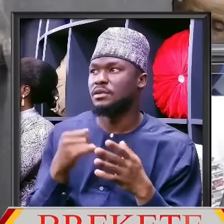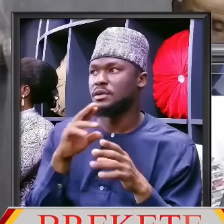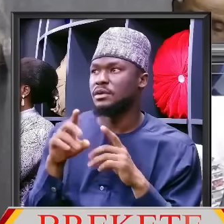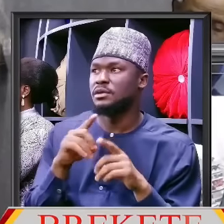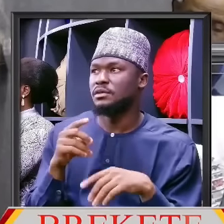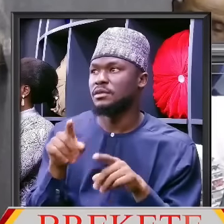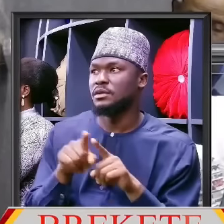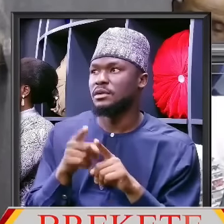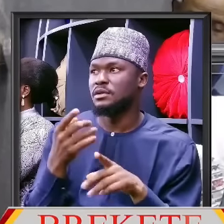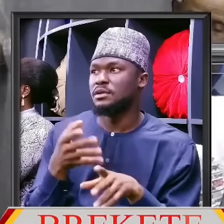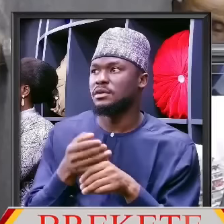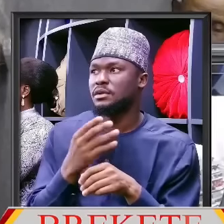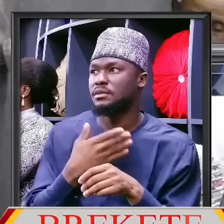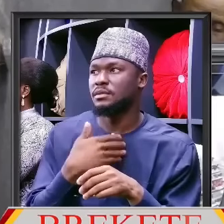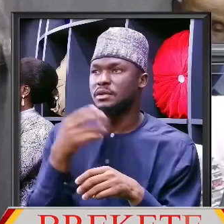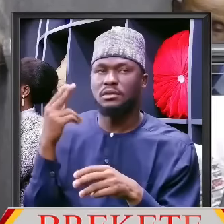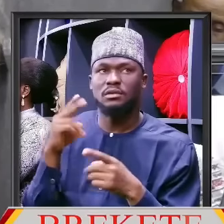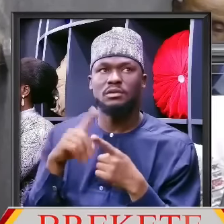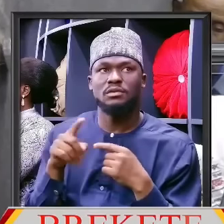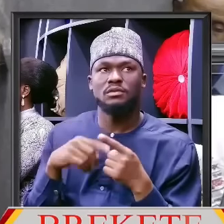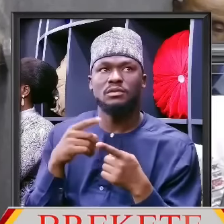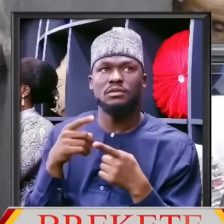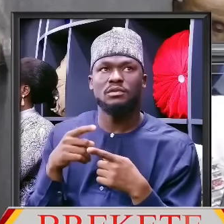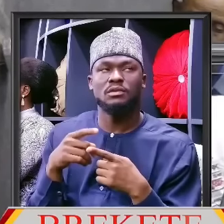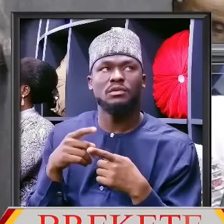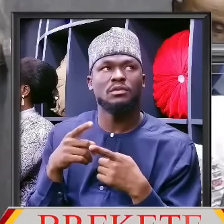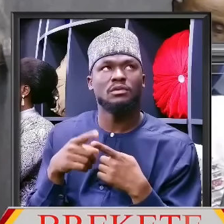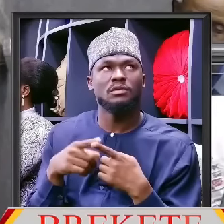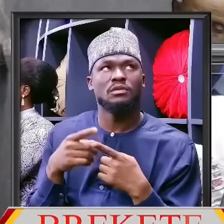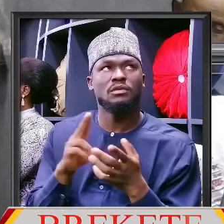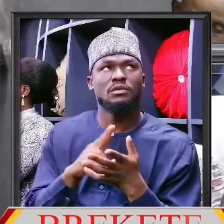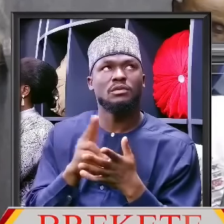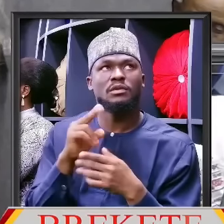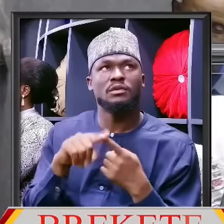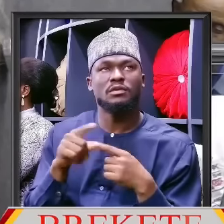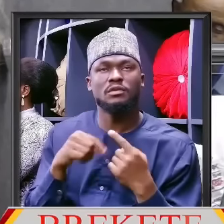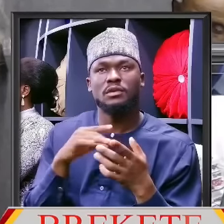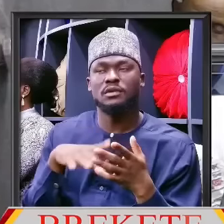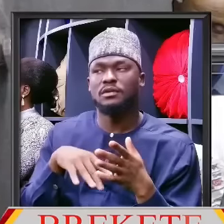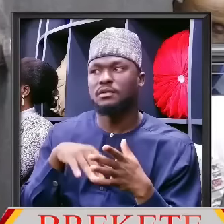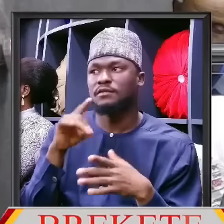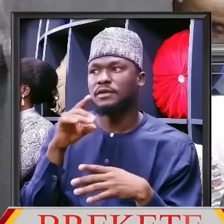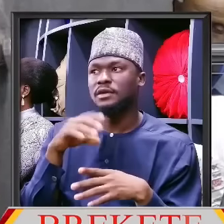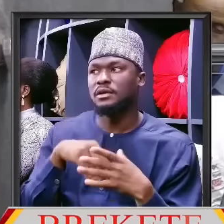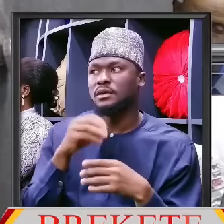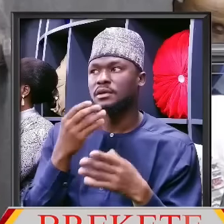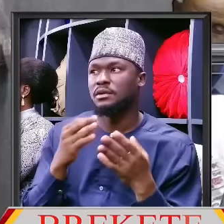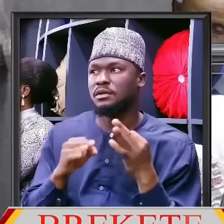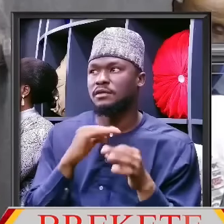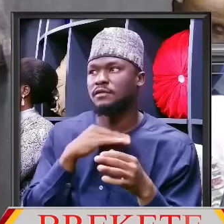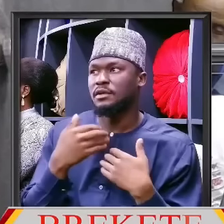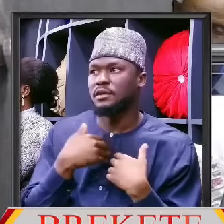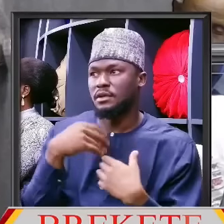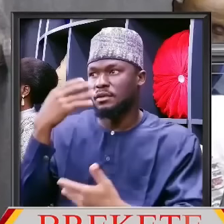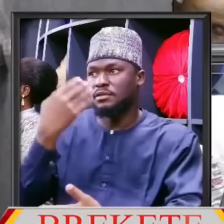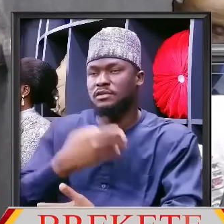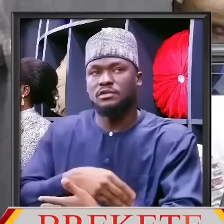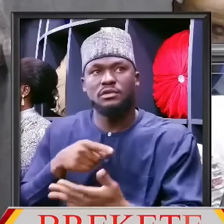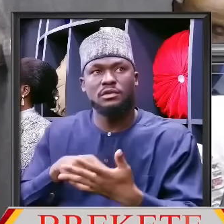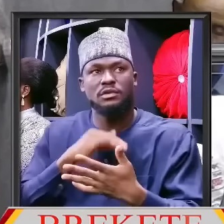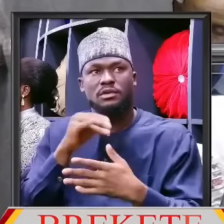carry my own picking go at those state university. Go to Edo State University, go and find out whether I have a child there. This is part of